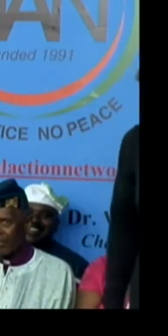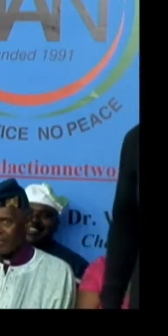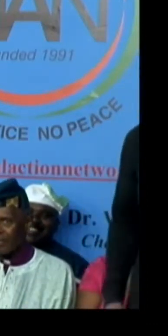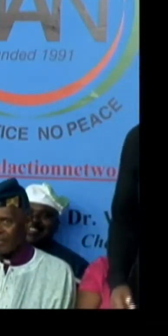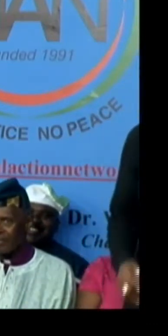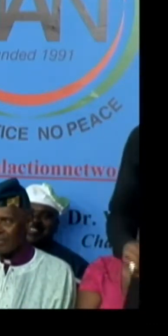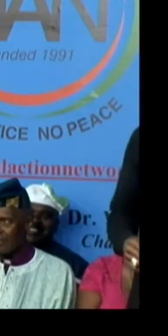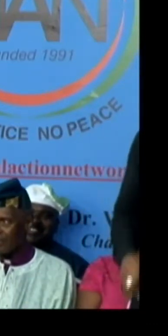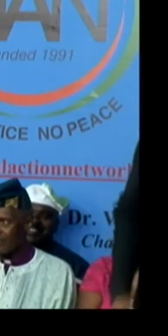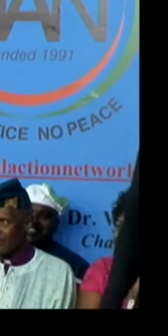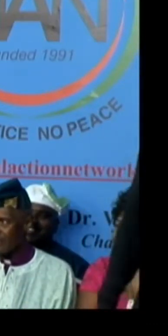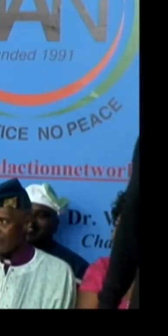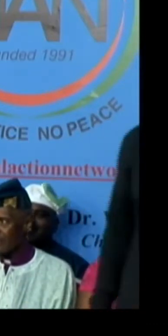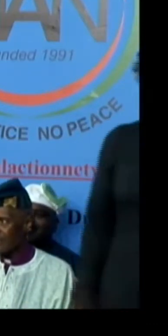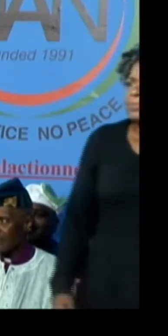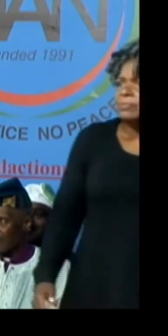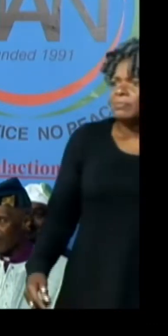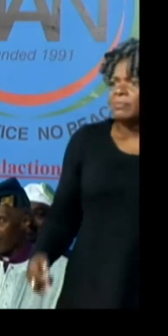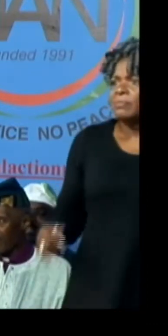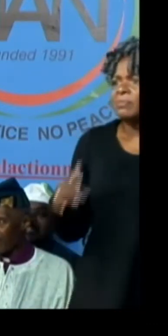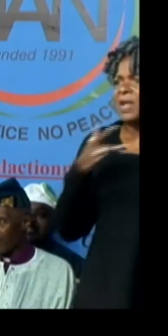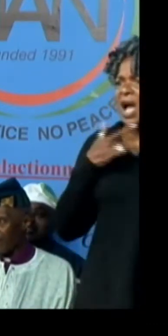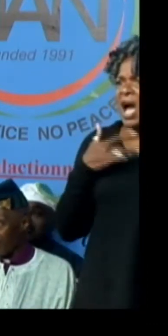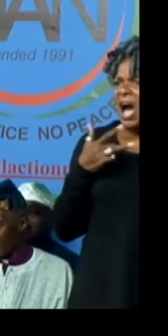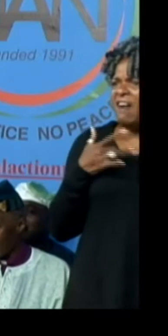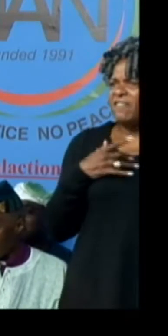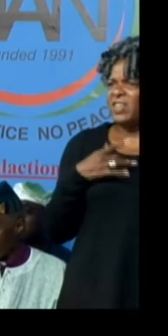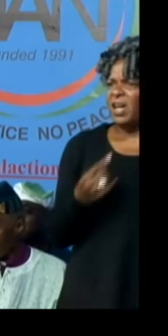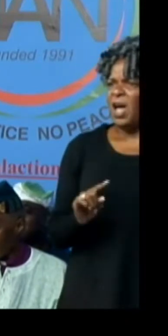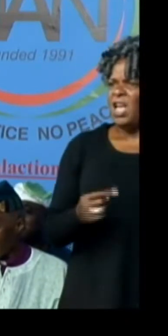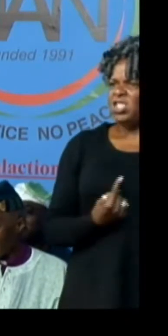Old as you are, you glad you still got feelings?